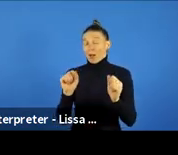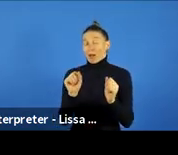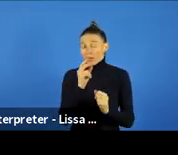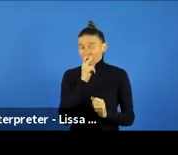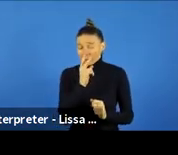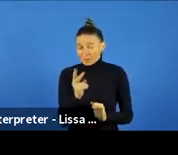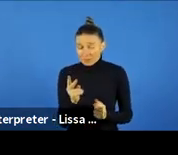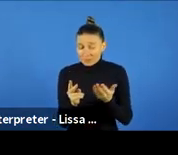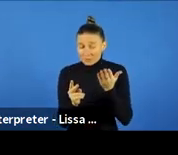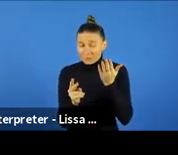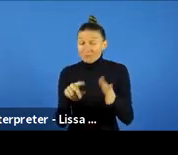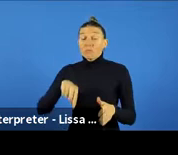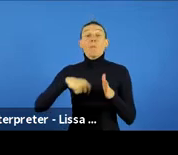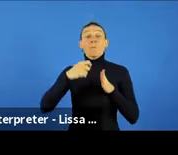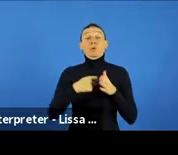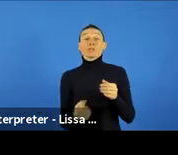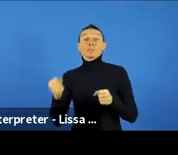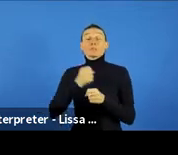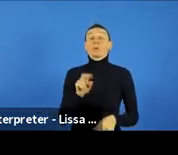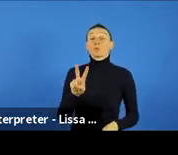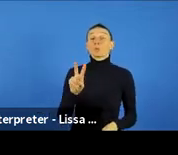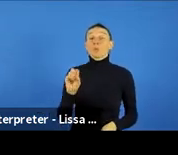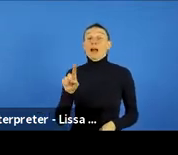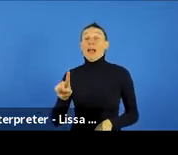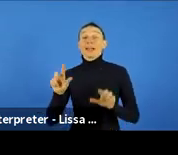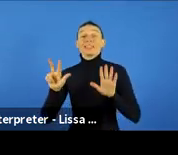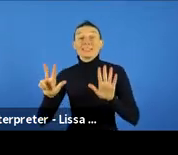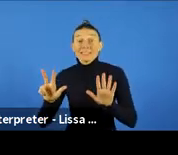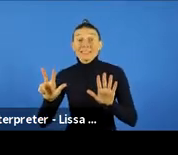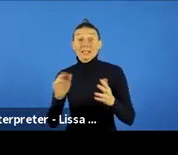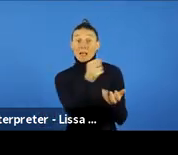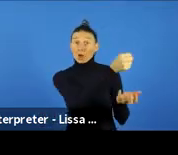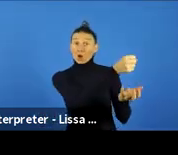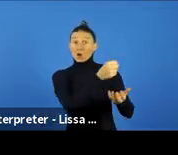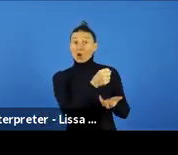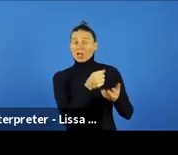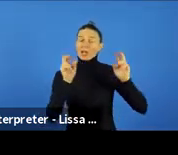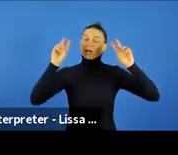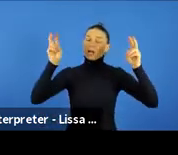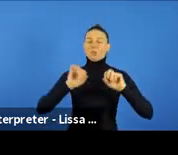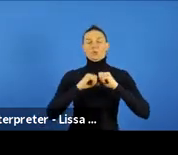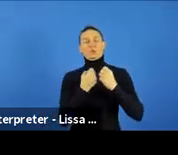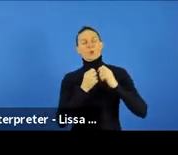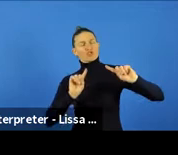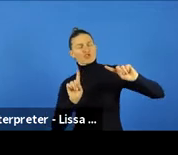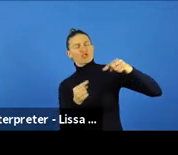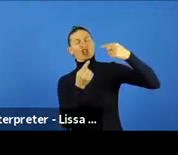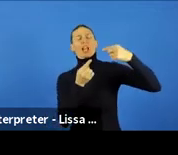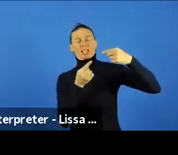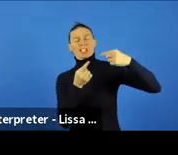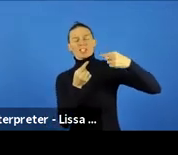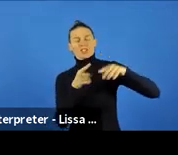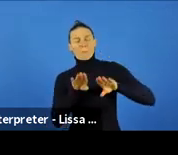this project in 2018. We got a grant from Social Challenge Platform from European Union.